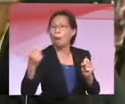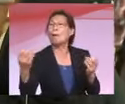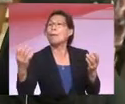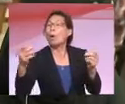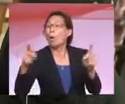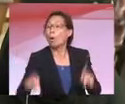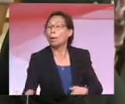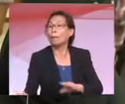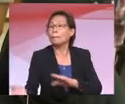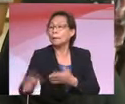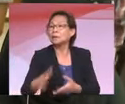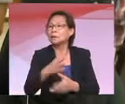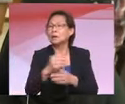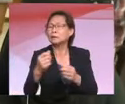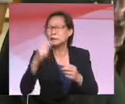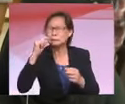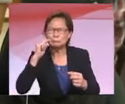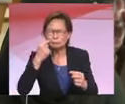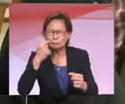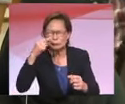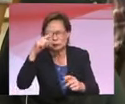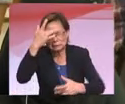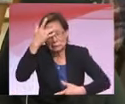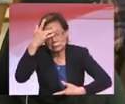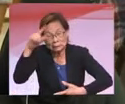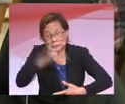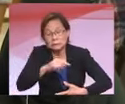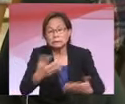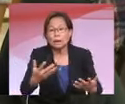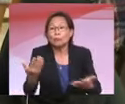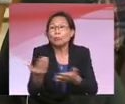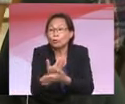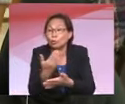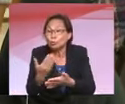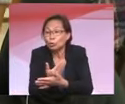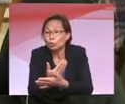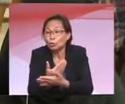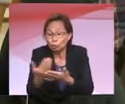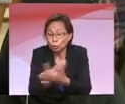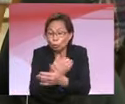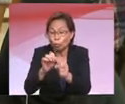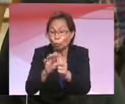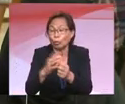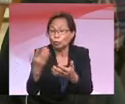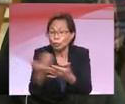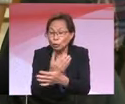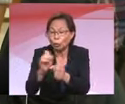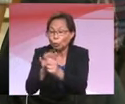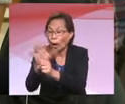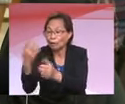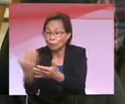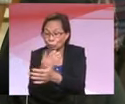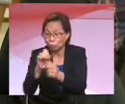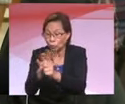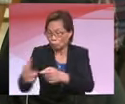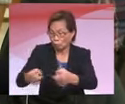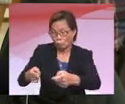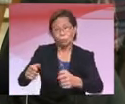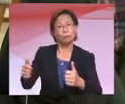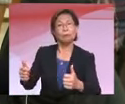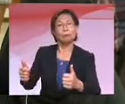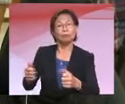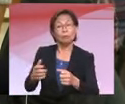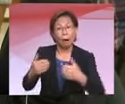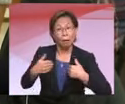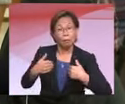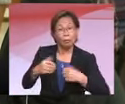ill? Are the new virus be totally under control?